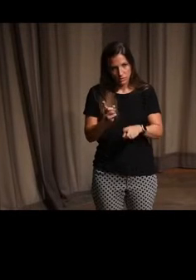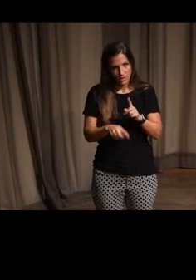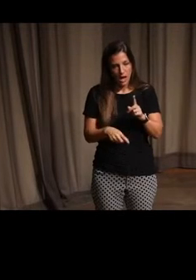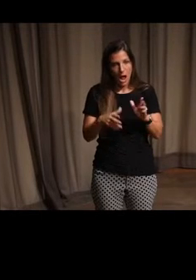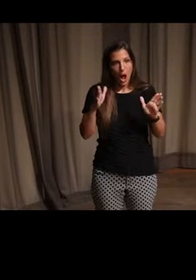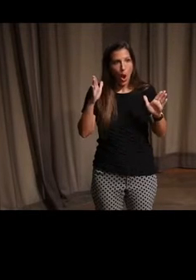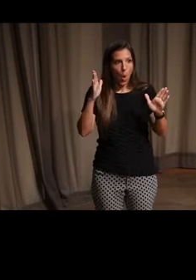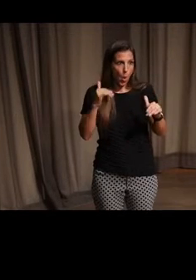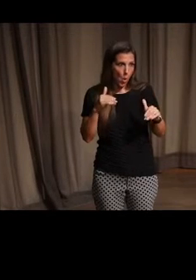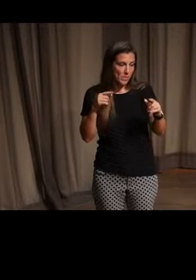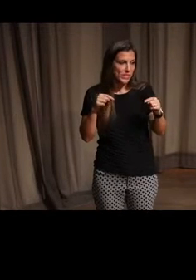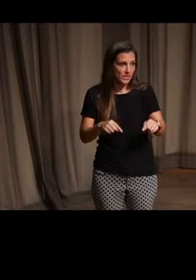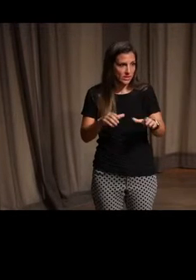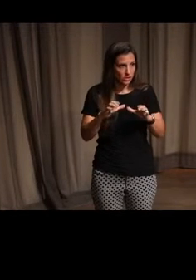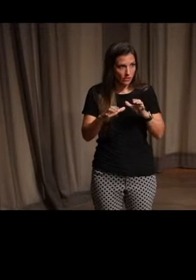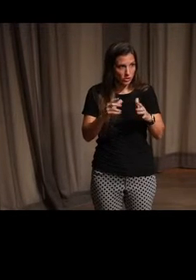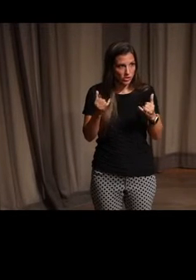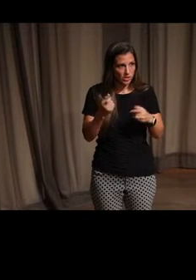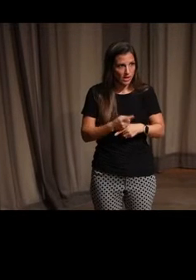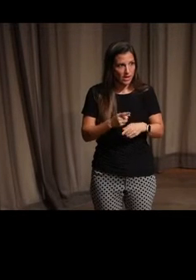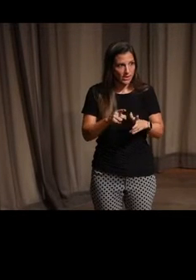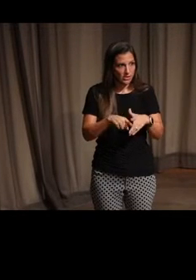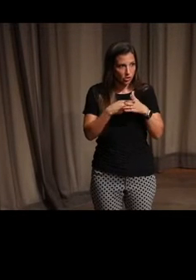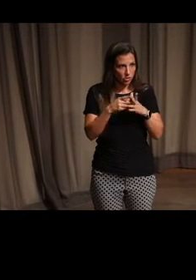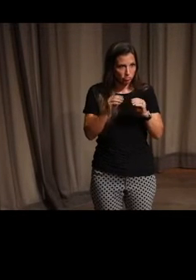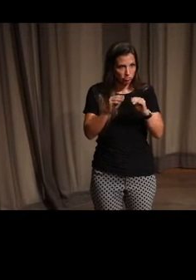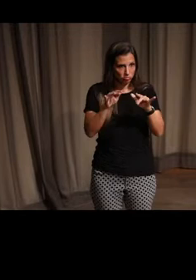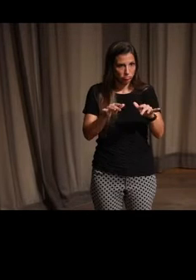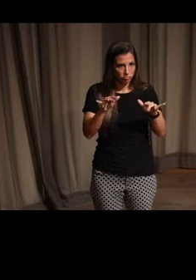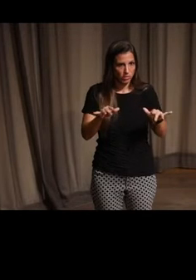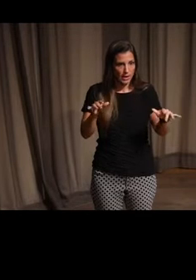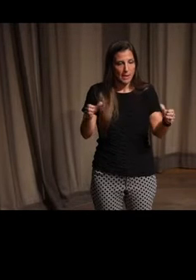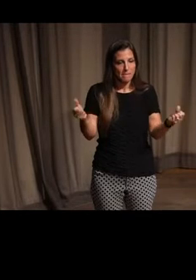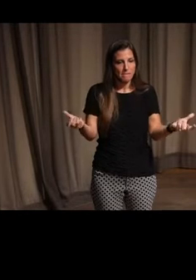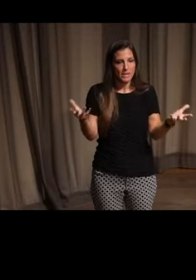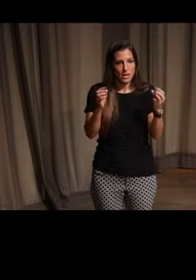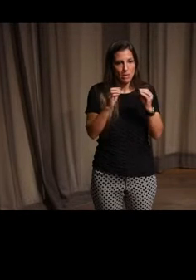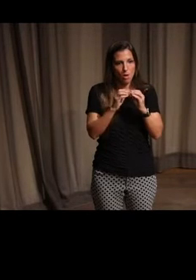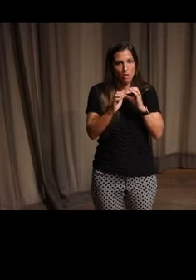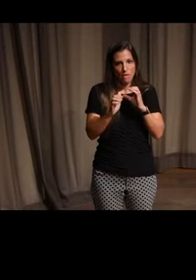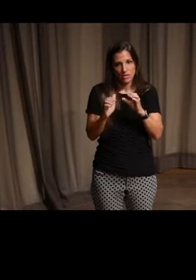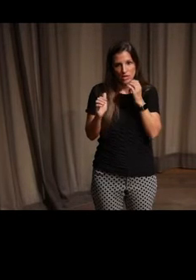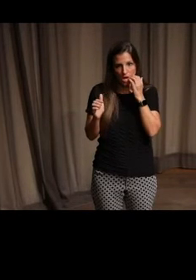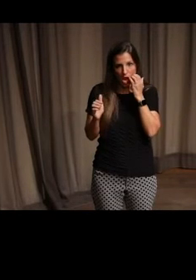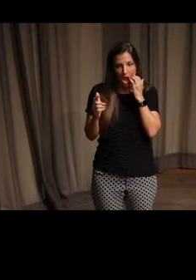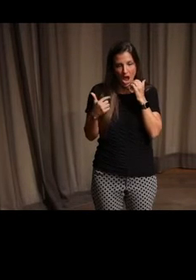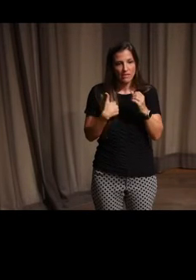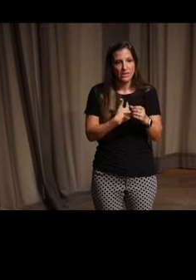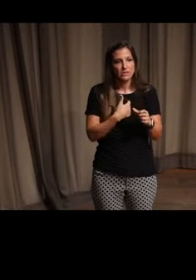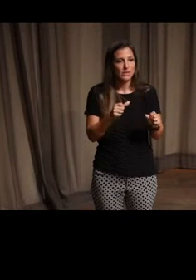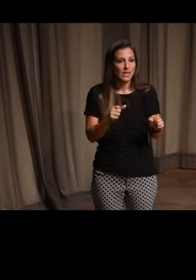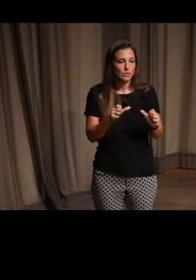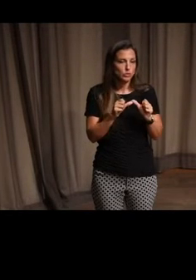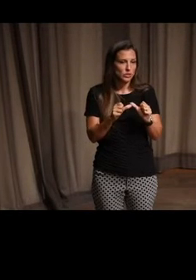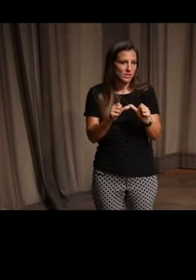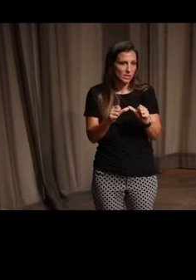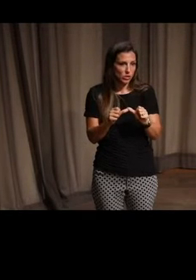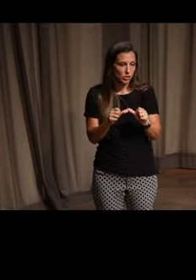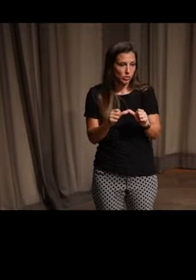hope that this conversation today is the start of many more conversations and of us being able to